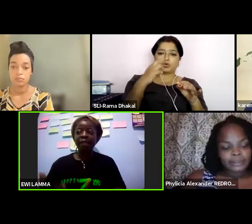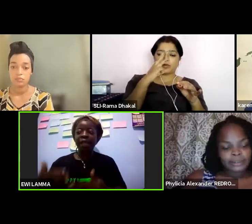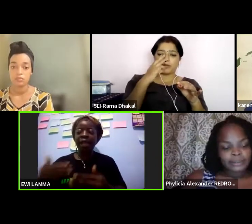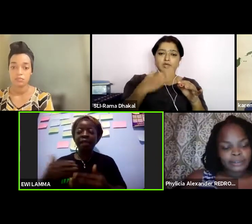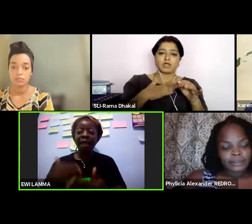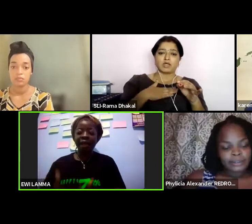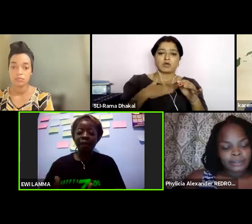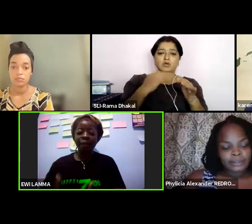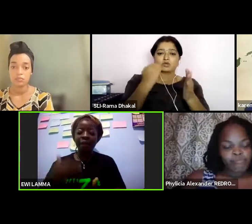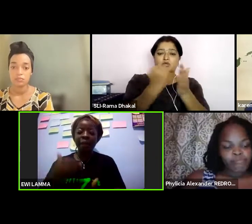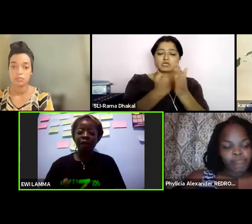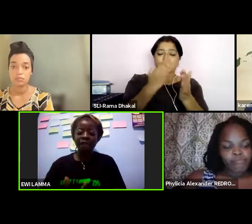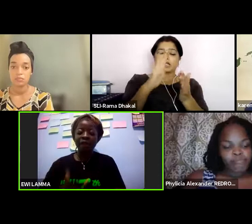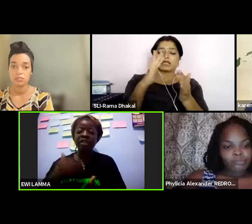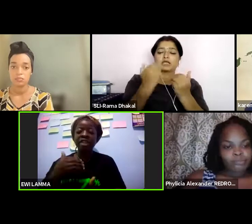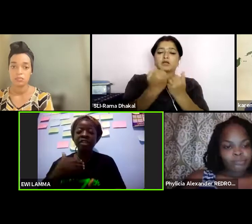And